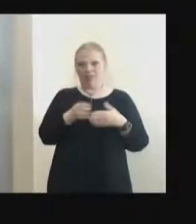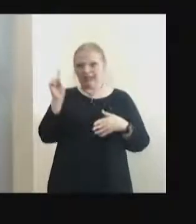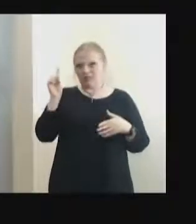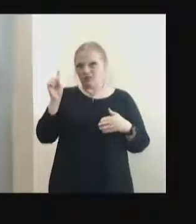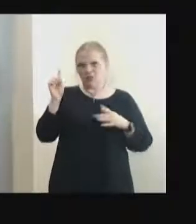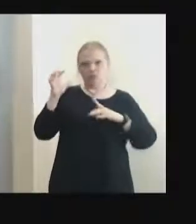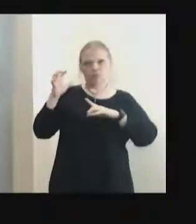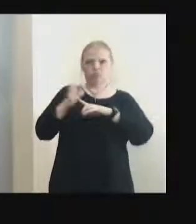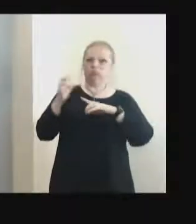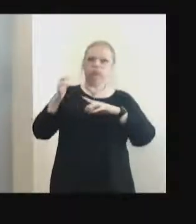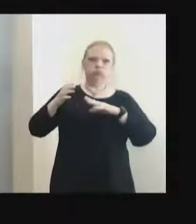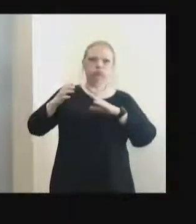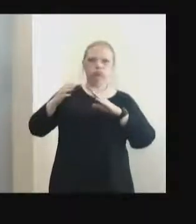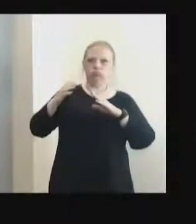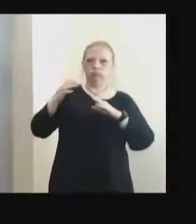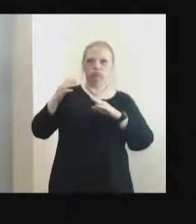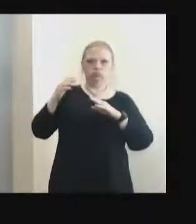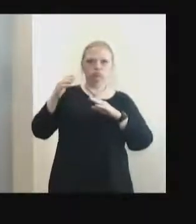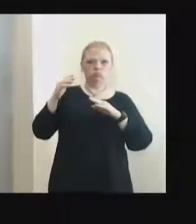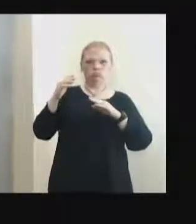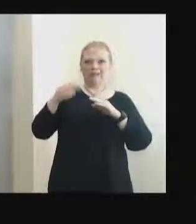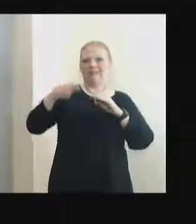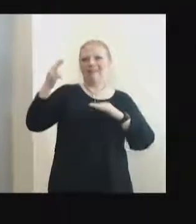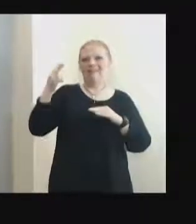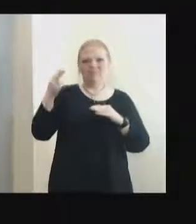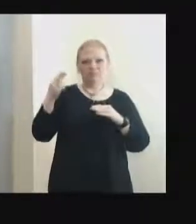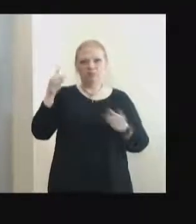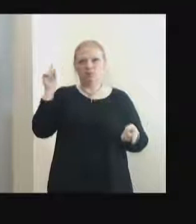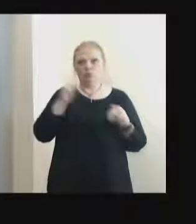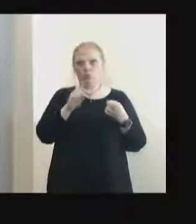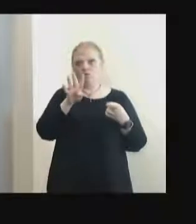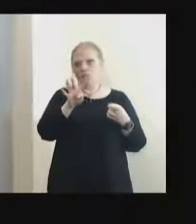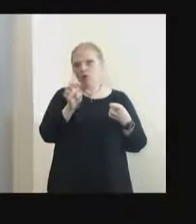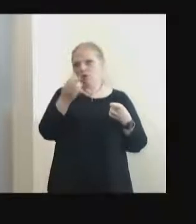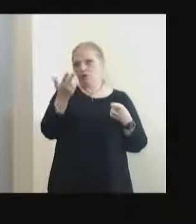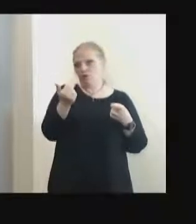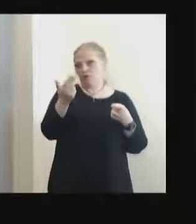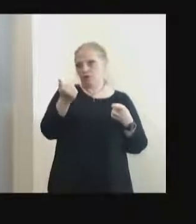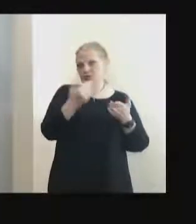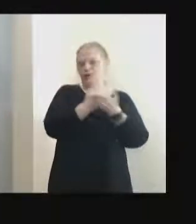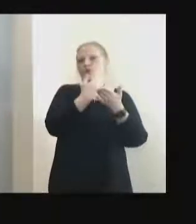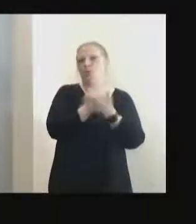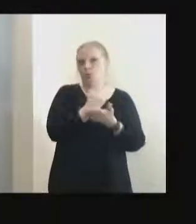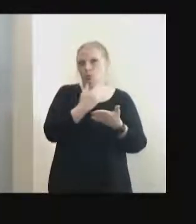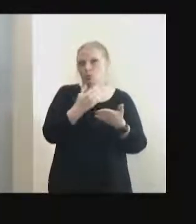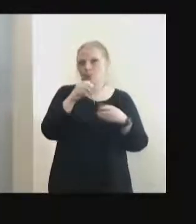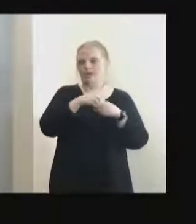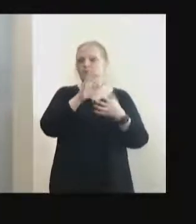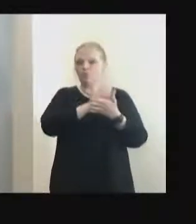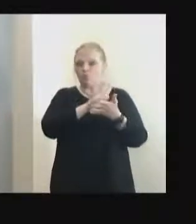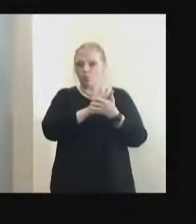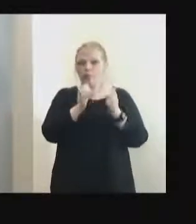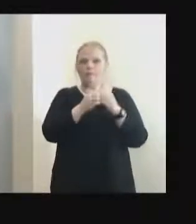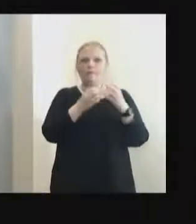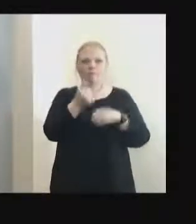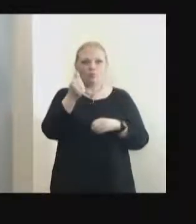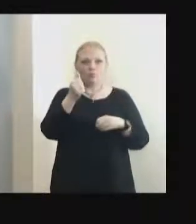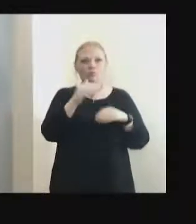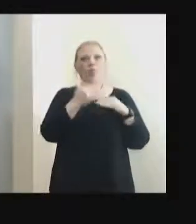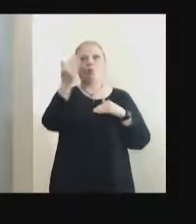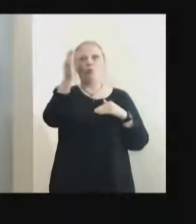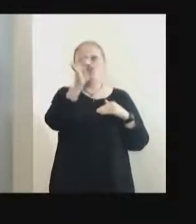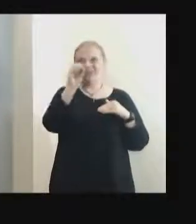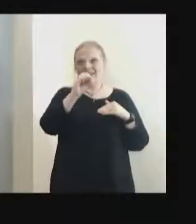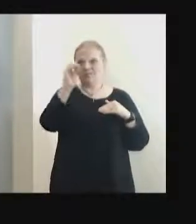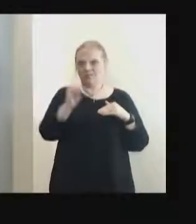ever seen. It went down to 413 new cases of individuals in schools, with the vast majority of these, over 90%,